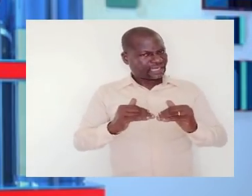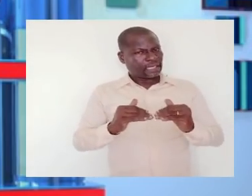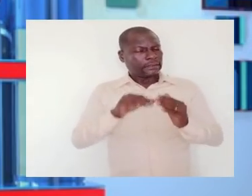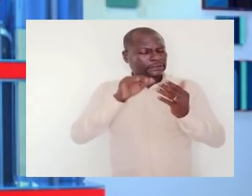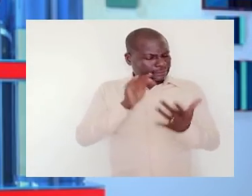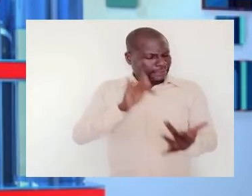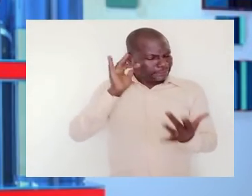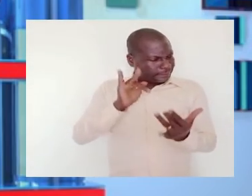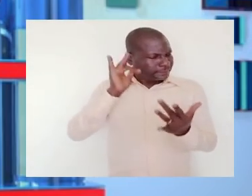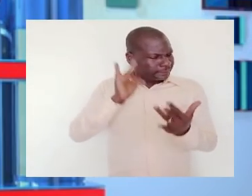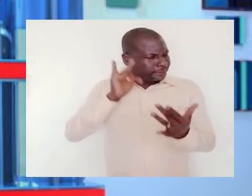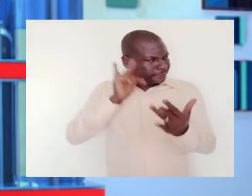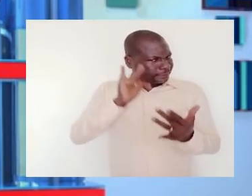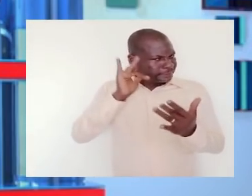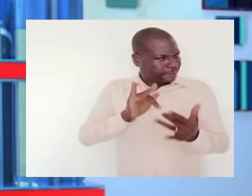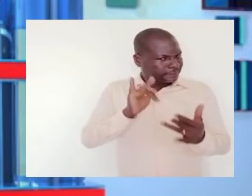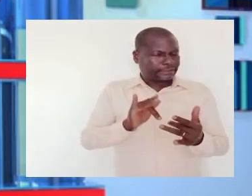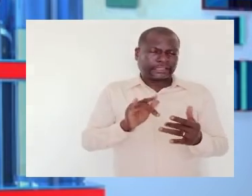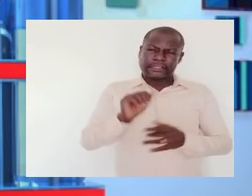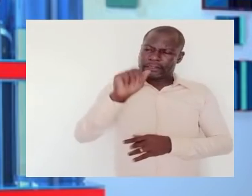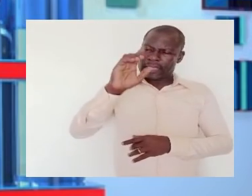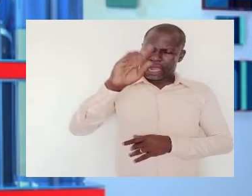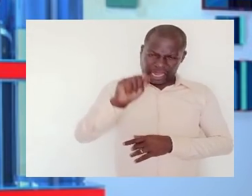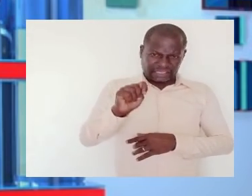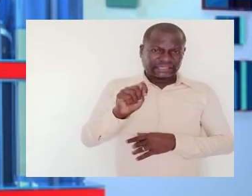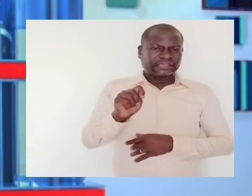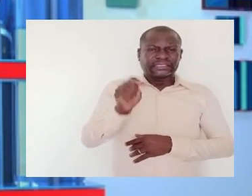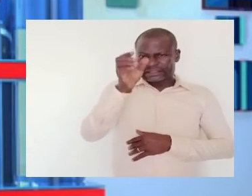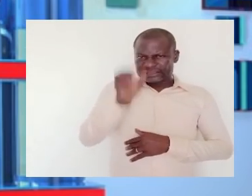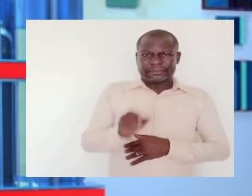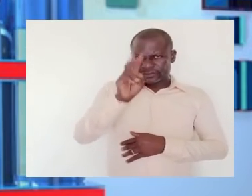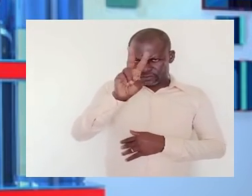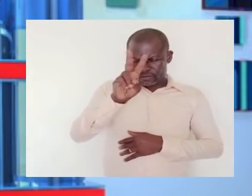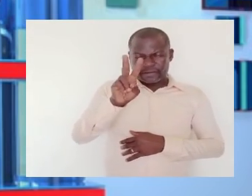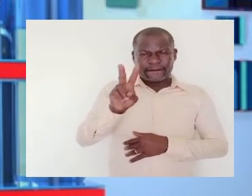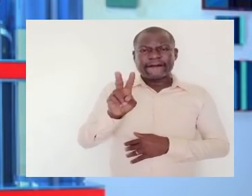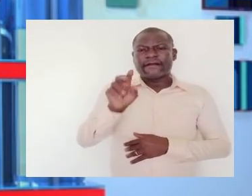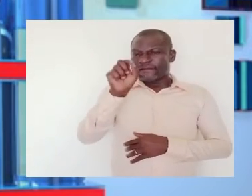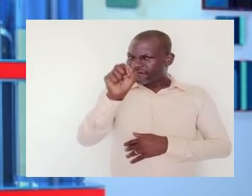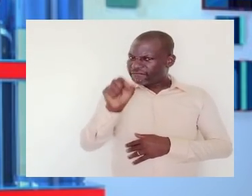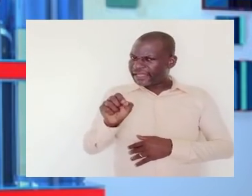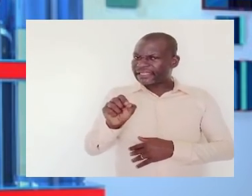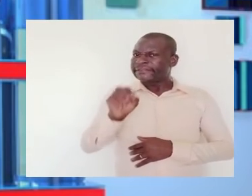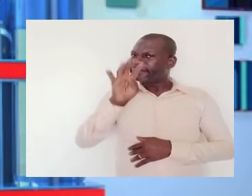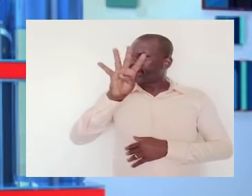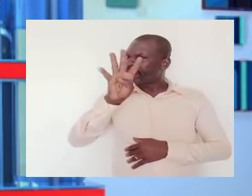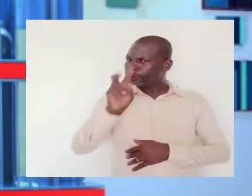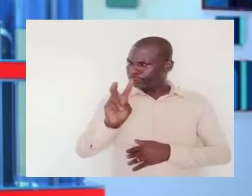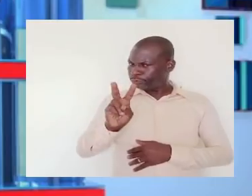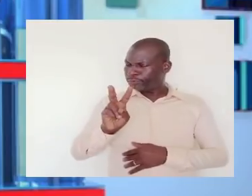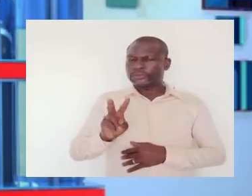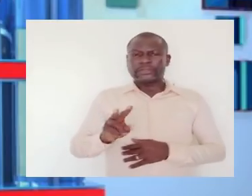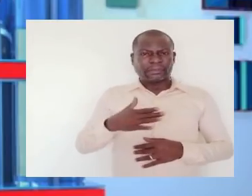no enkyerekyere bi kakra a ewo asomafo nyuma etimie no ha no enkyemu aduana mienu no Acts